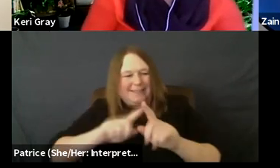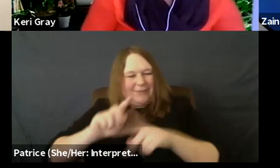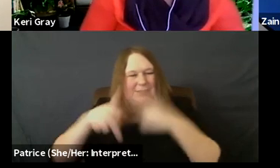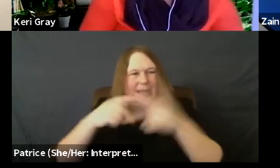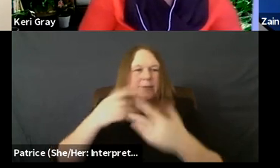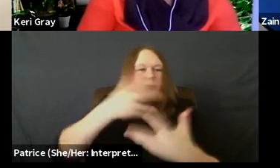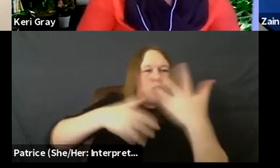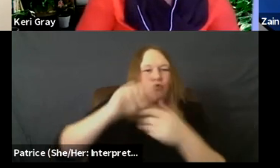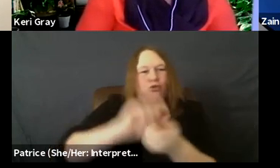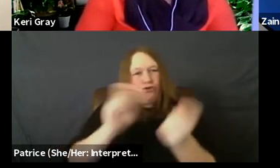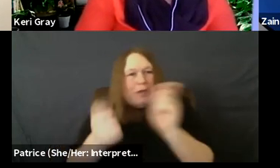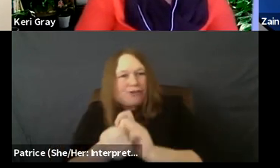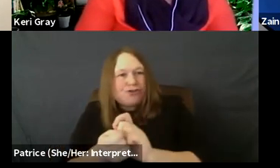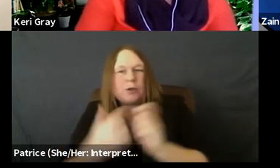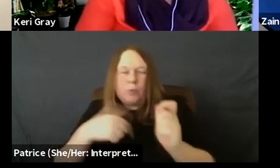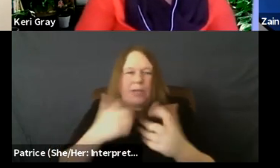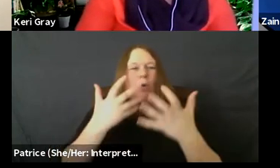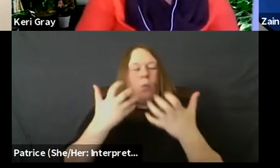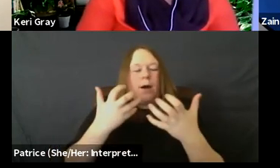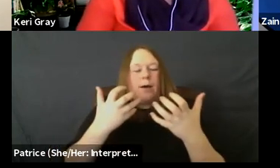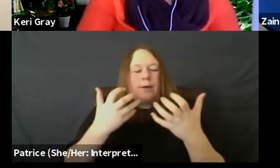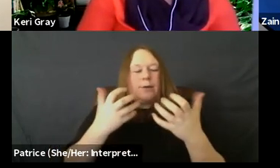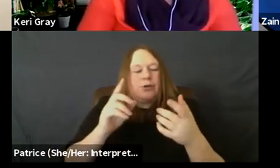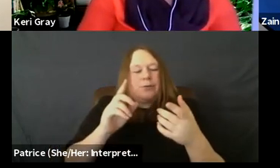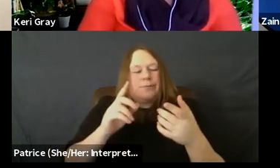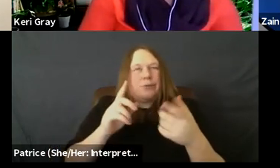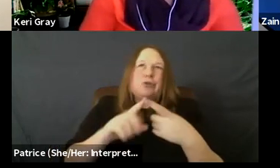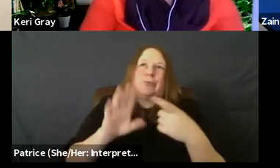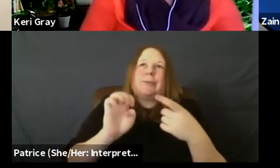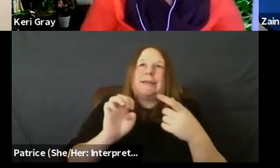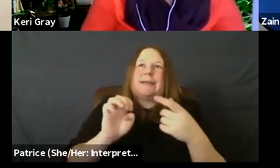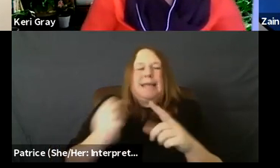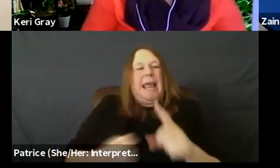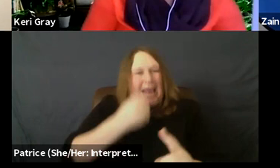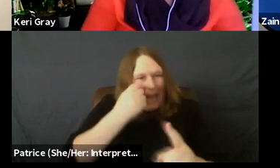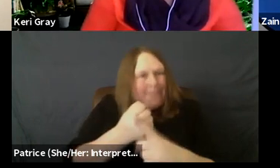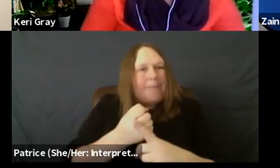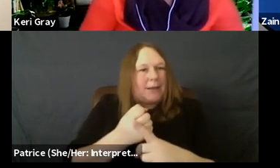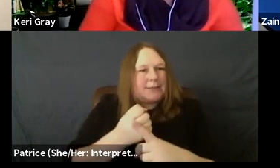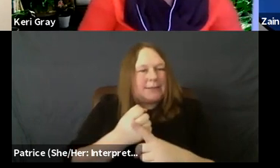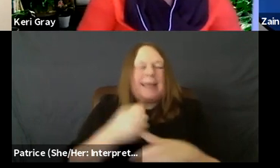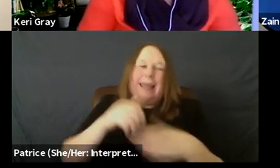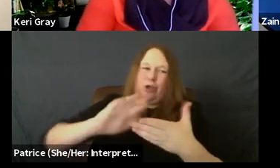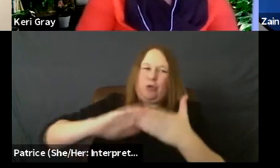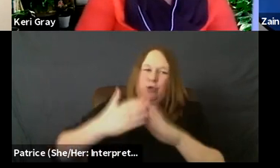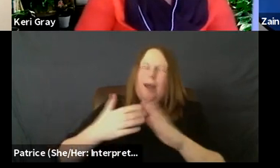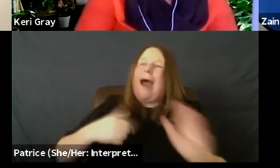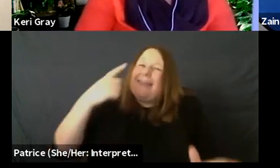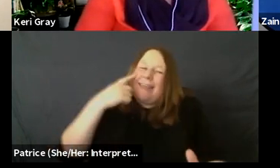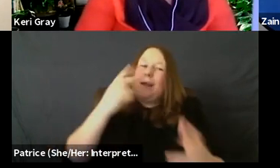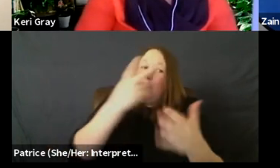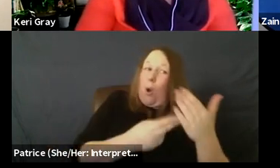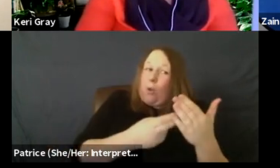social changes that we want to be impacting in the community, I think it's